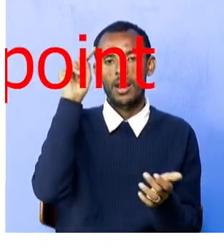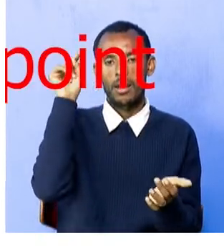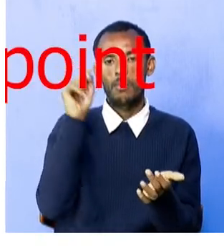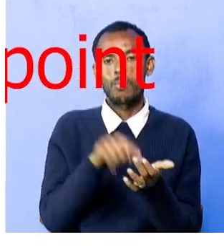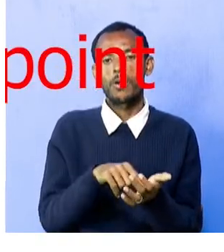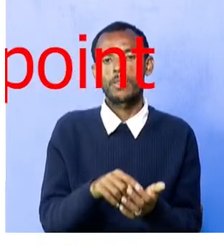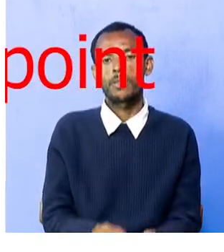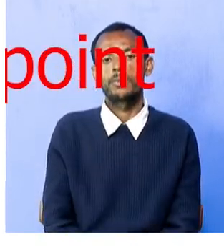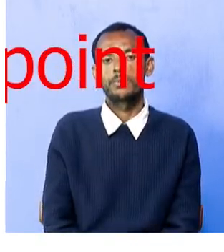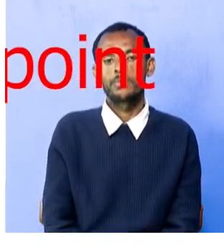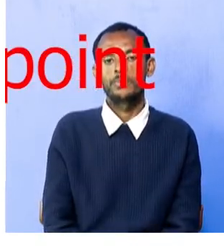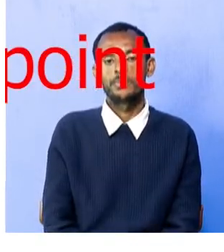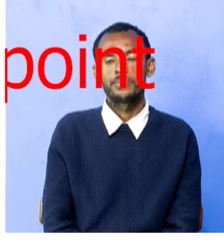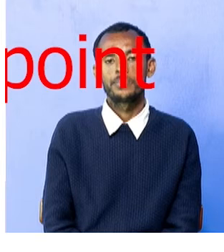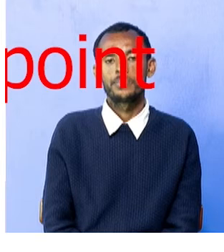1 point.